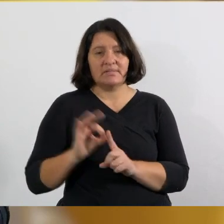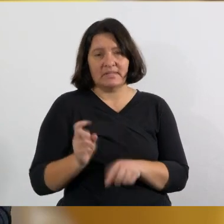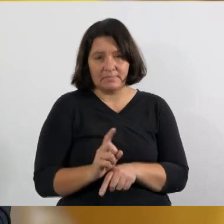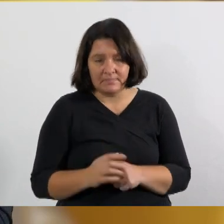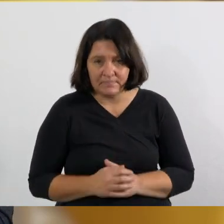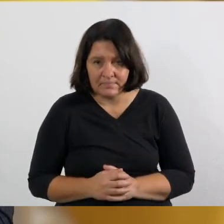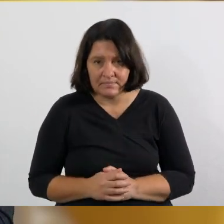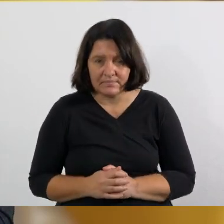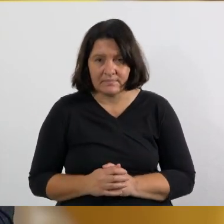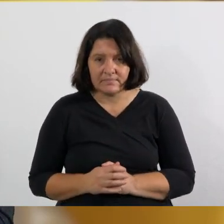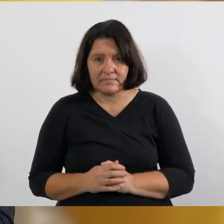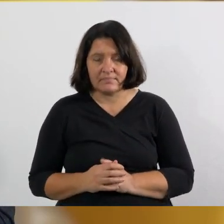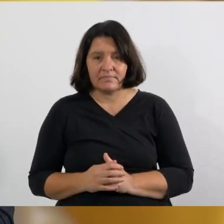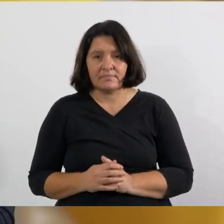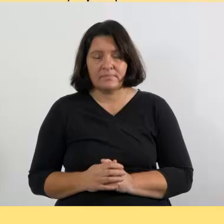month.